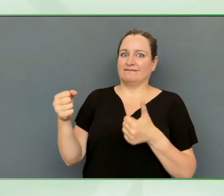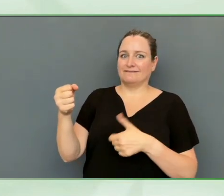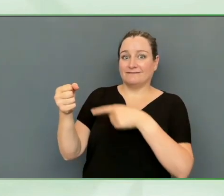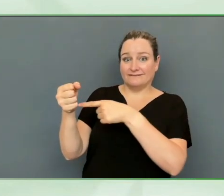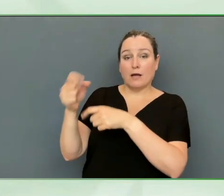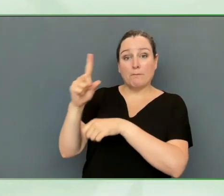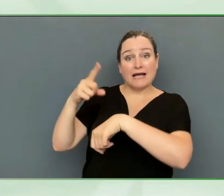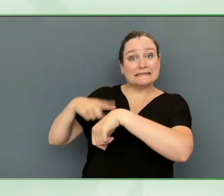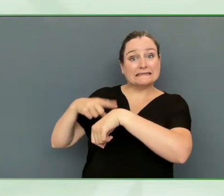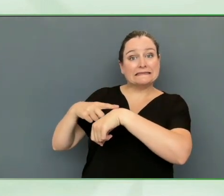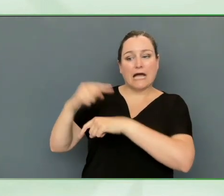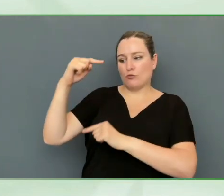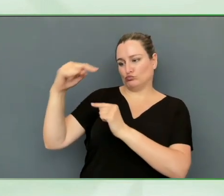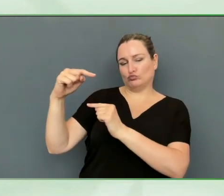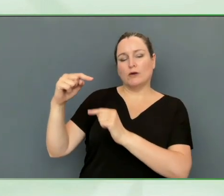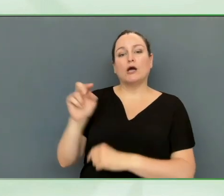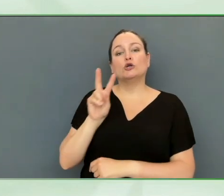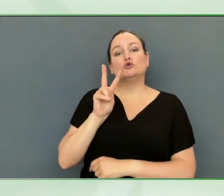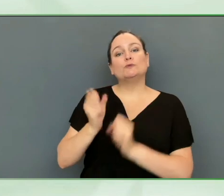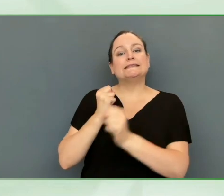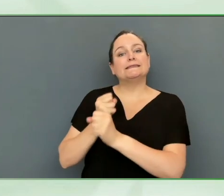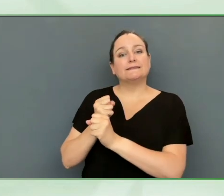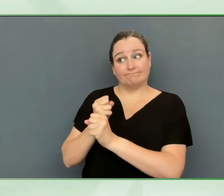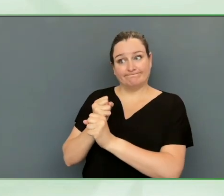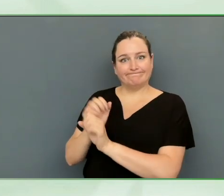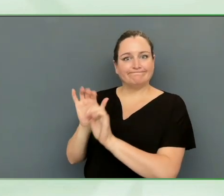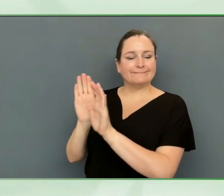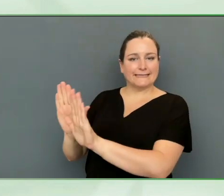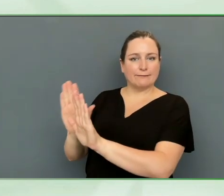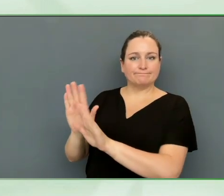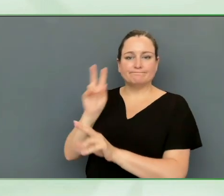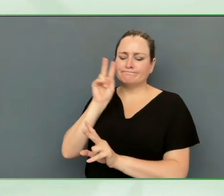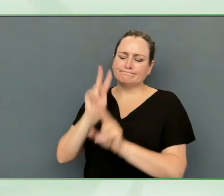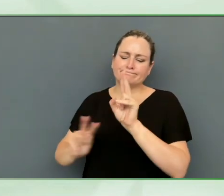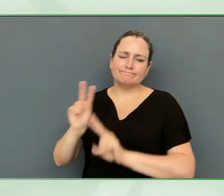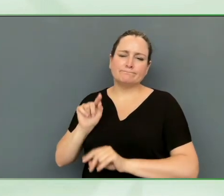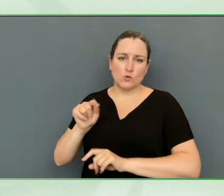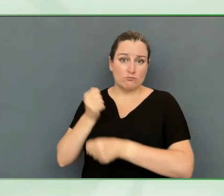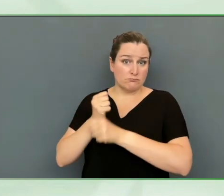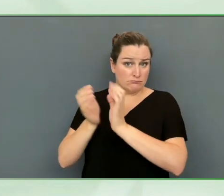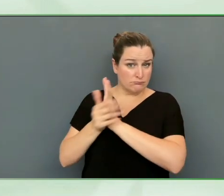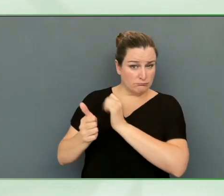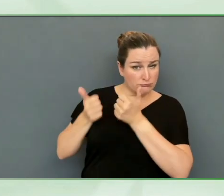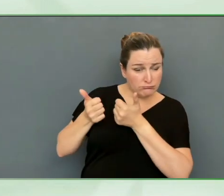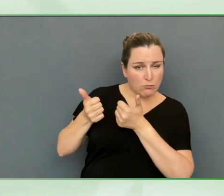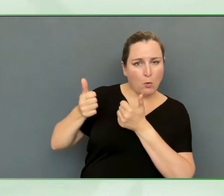is a 2 years probation period. A 2-year probation period where you can be let go